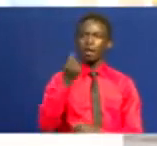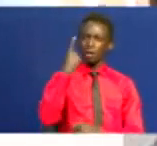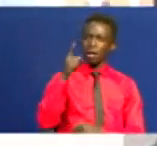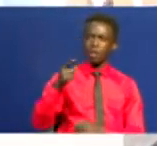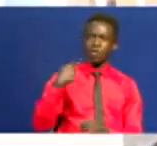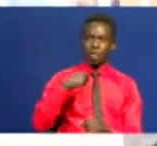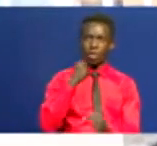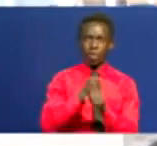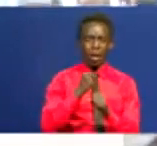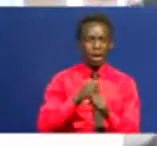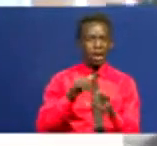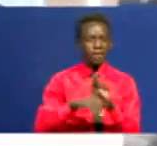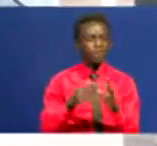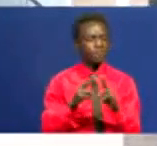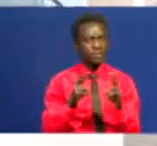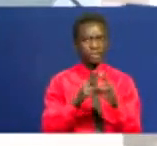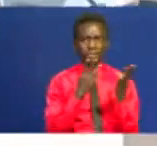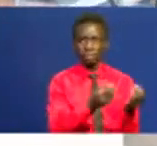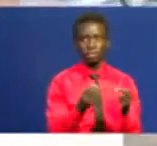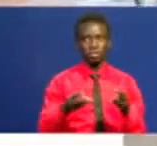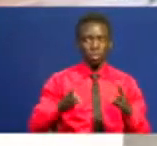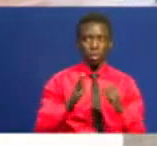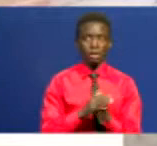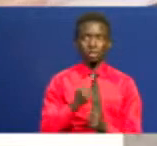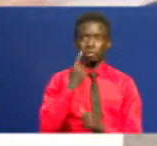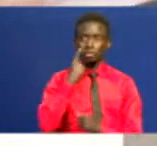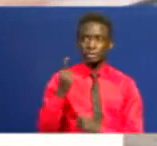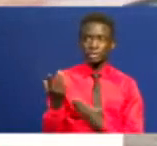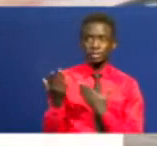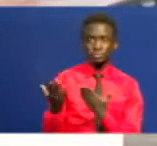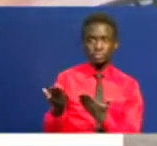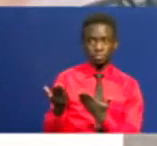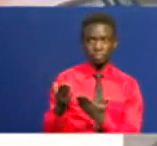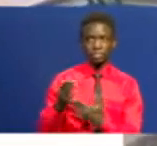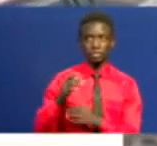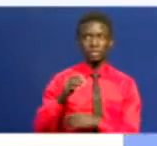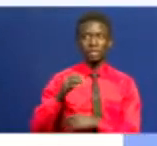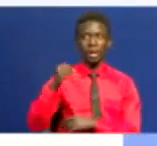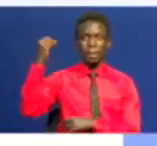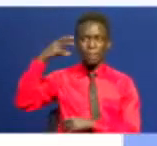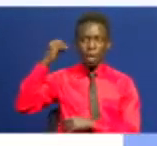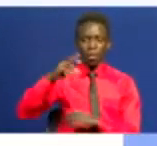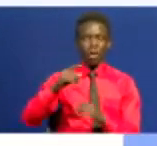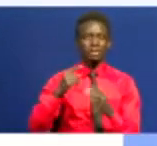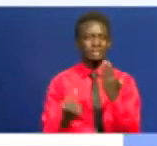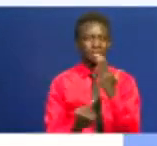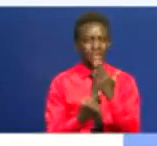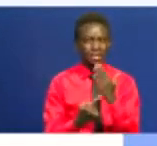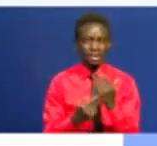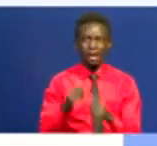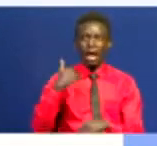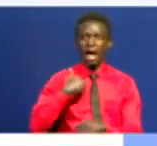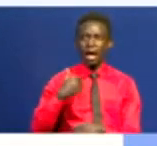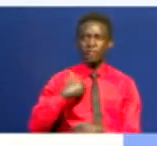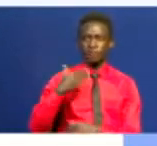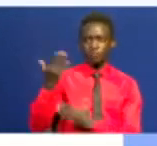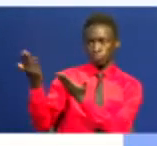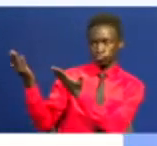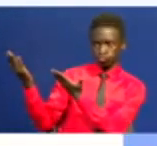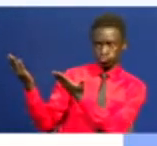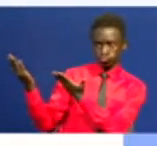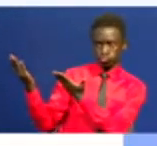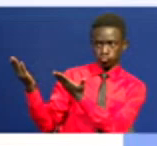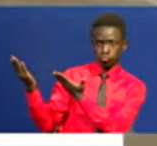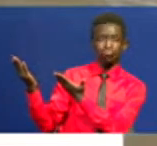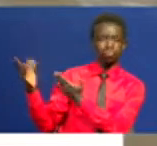way. Through containerized hybrid hydrosolar power technology, developer Hydrobox is targeting to reach